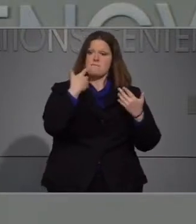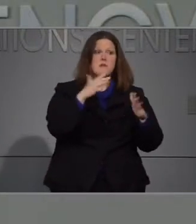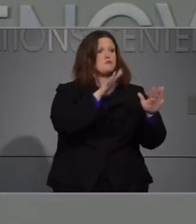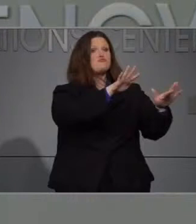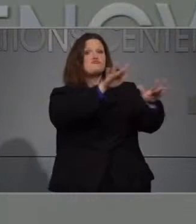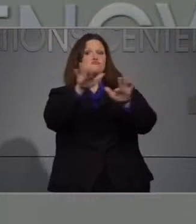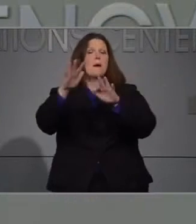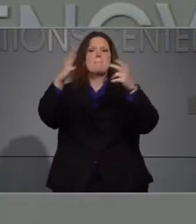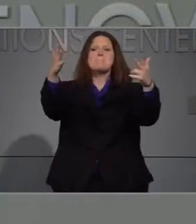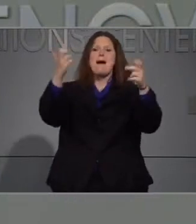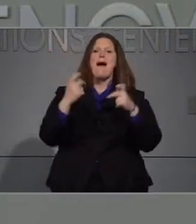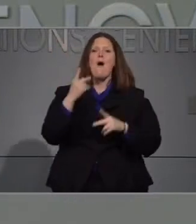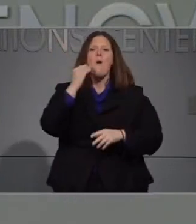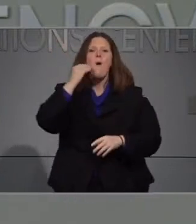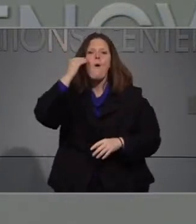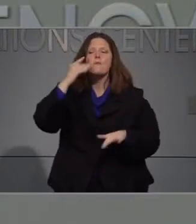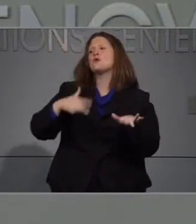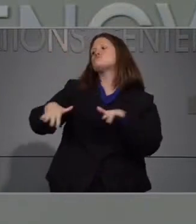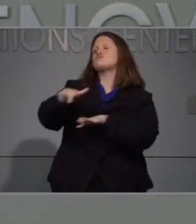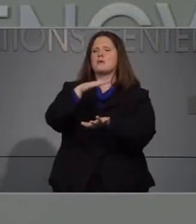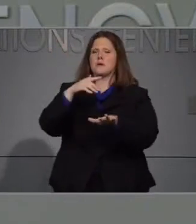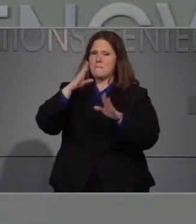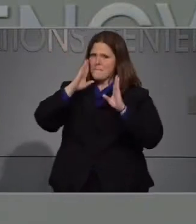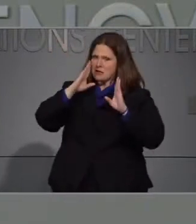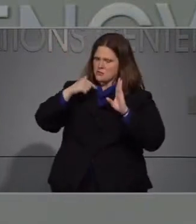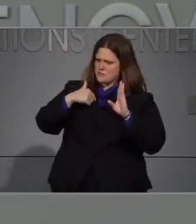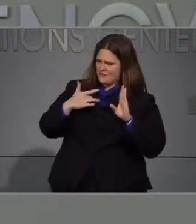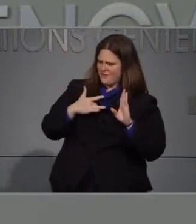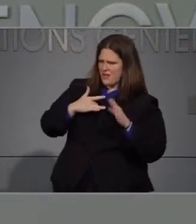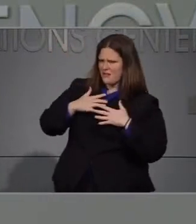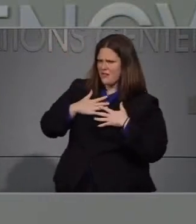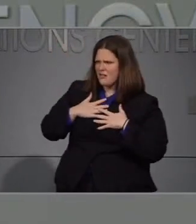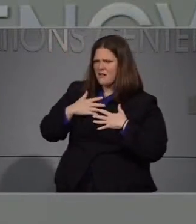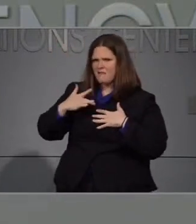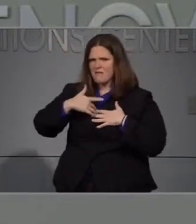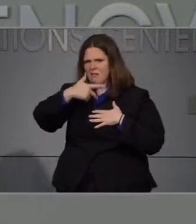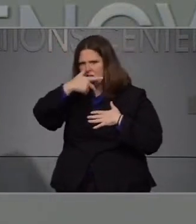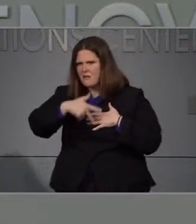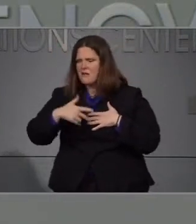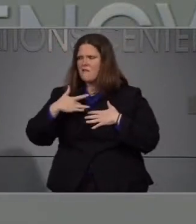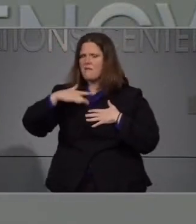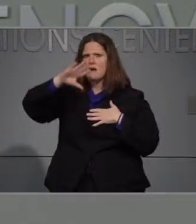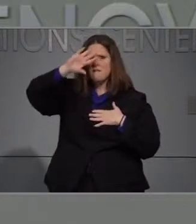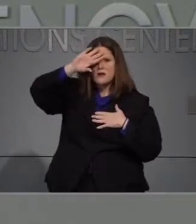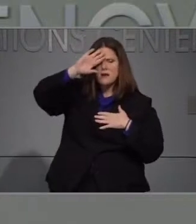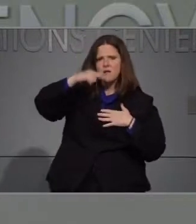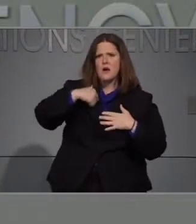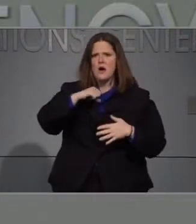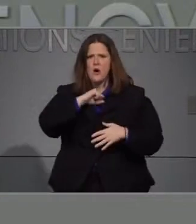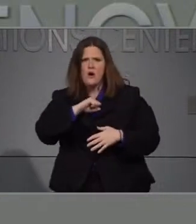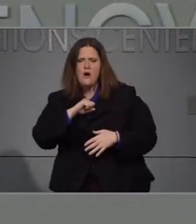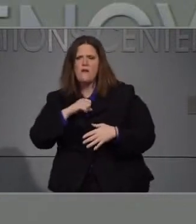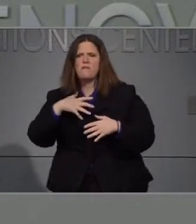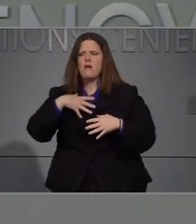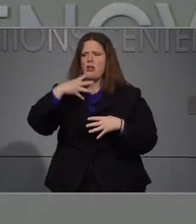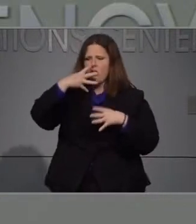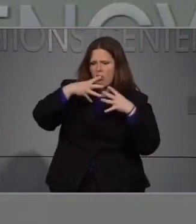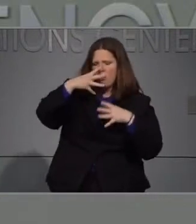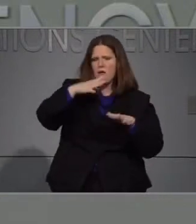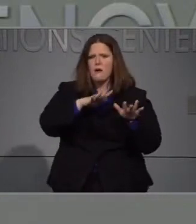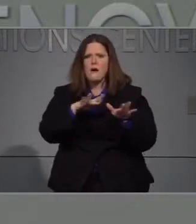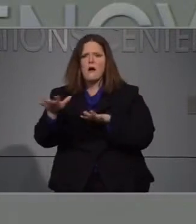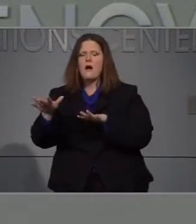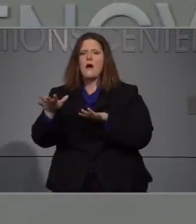you're returning from a high prevalence area, really pay attention. You should be wearing your face covering, right? So in case you have it, you won't spread it to other